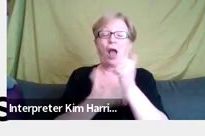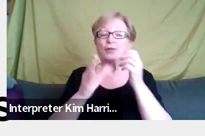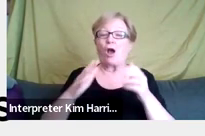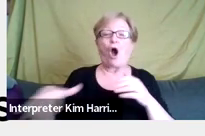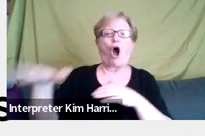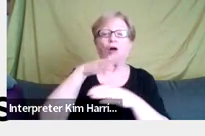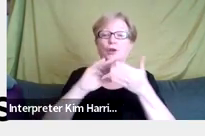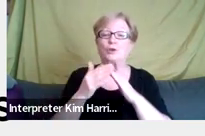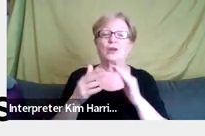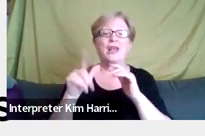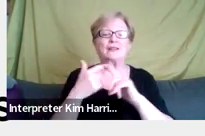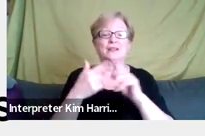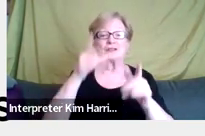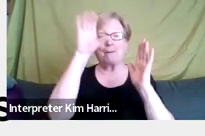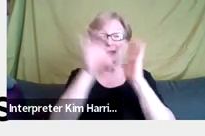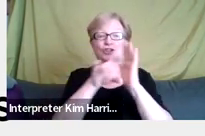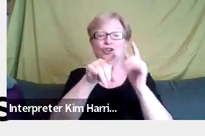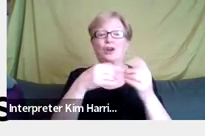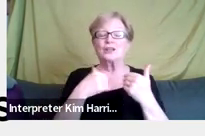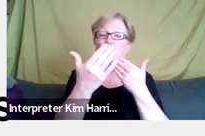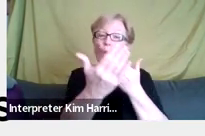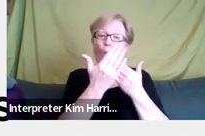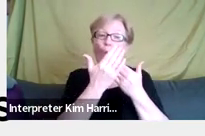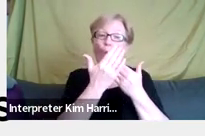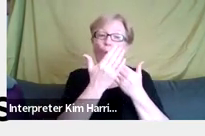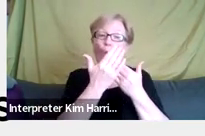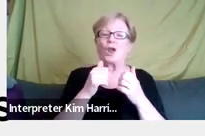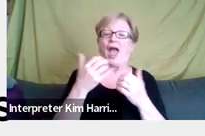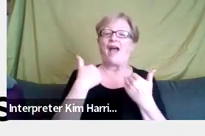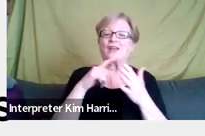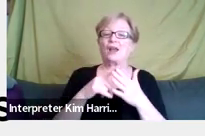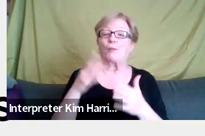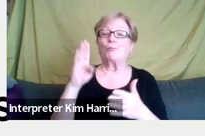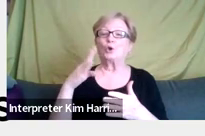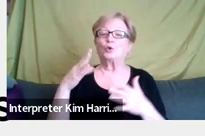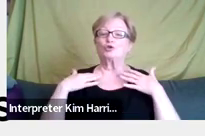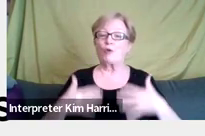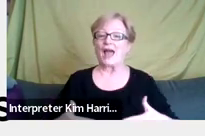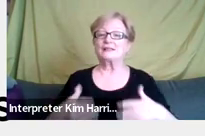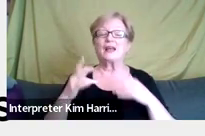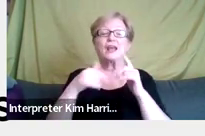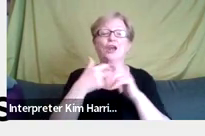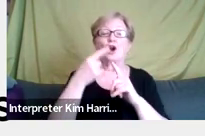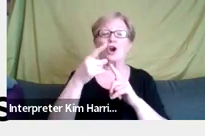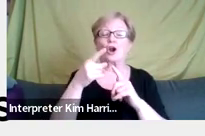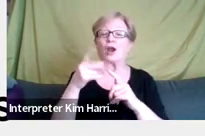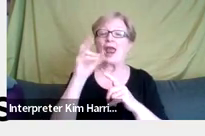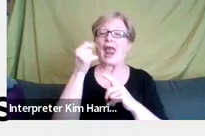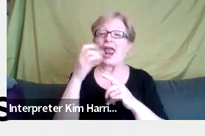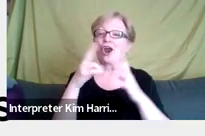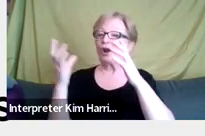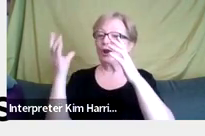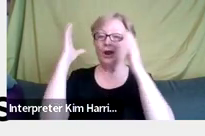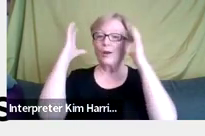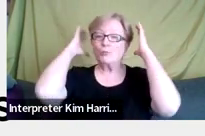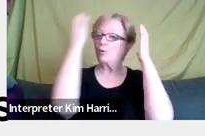It is a photo of her close up wearing a blue dress. She has her hair pulled to the side.